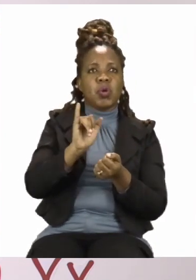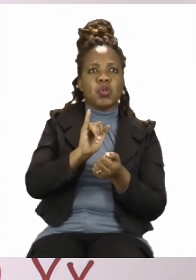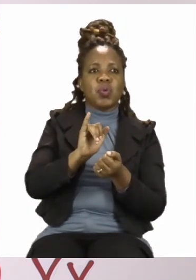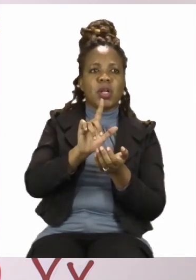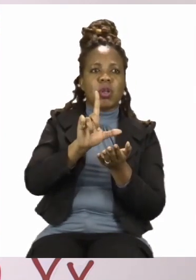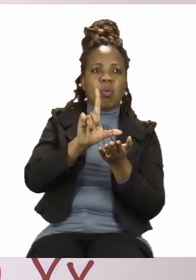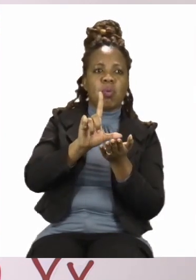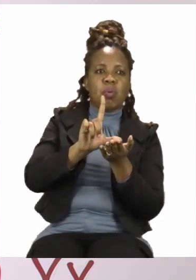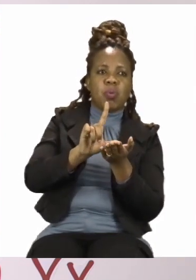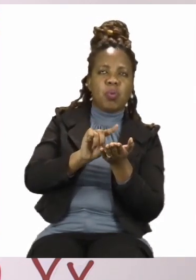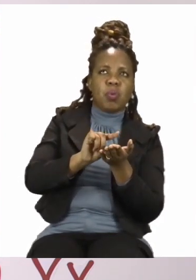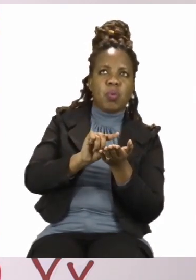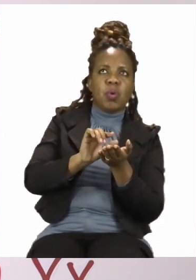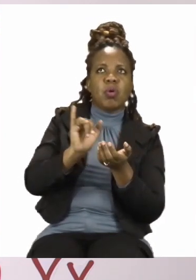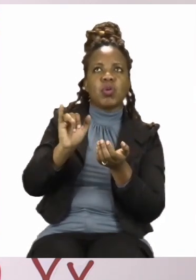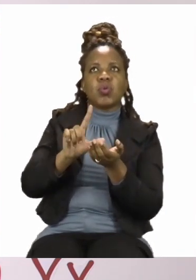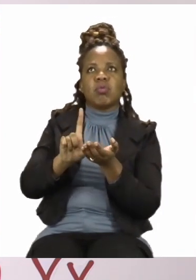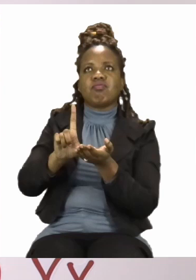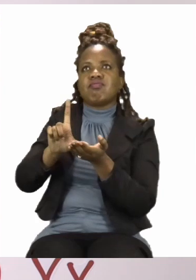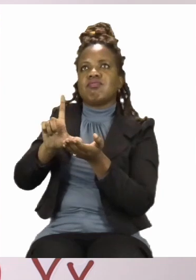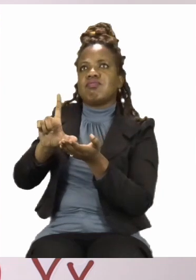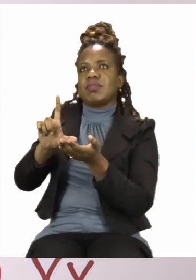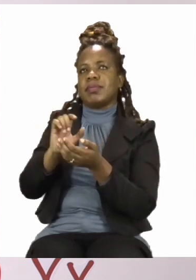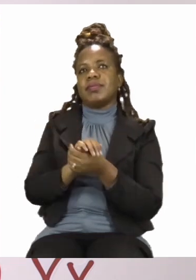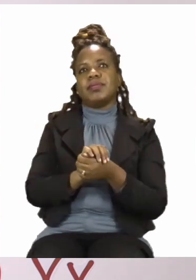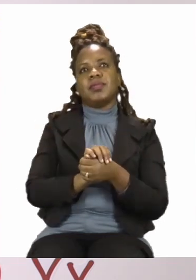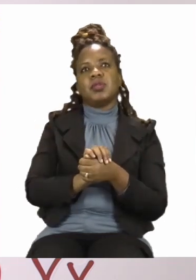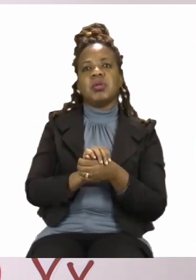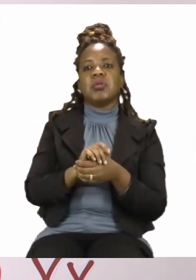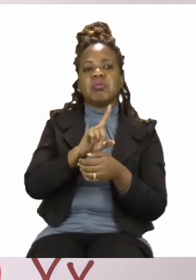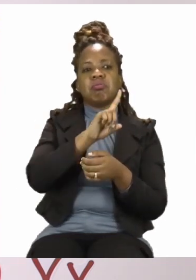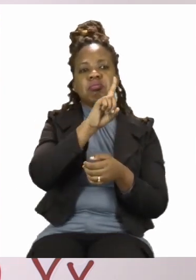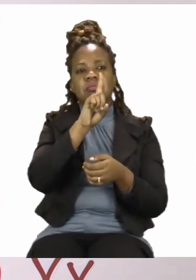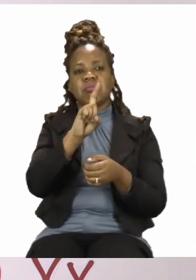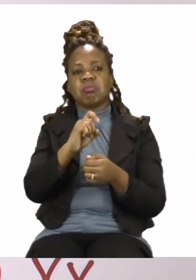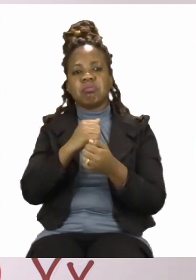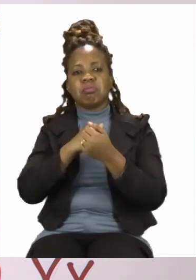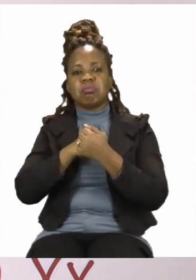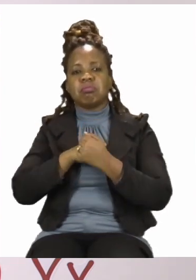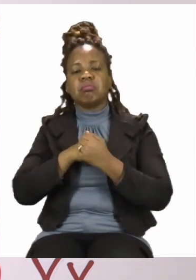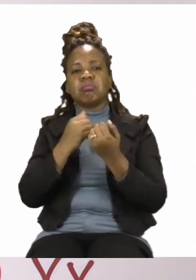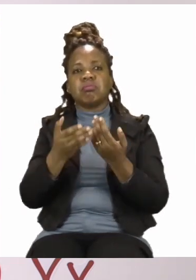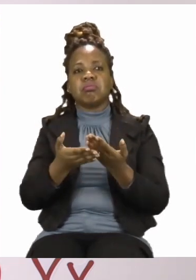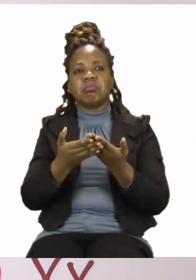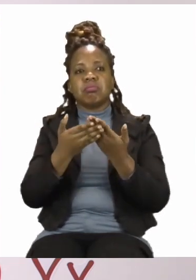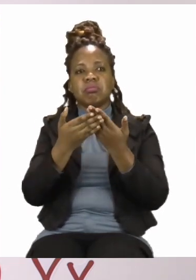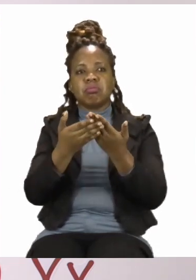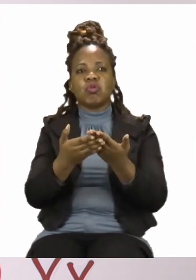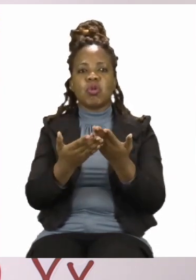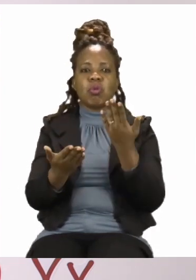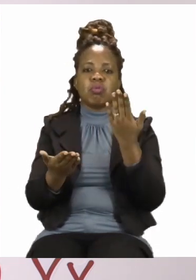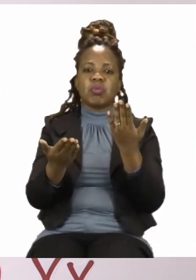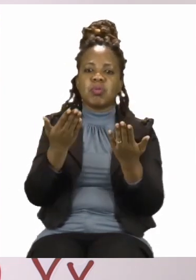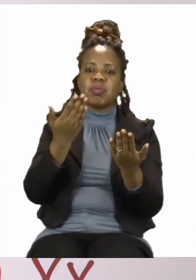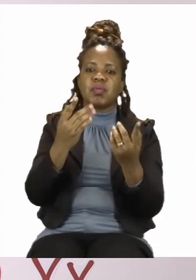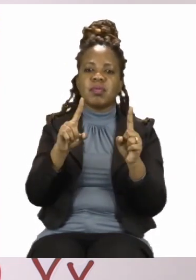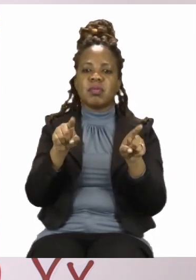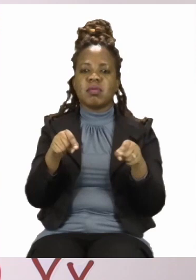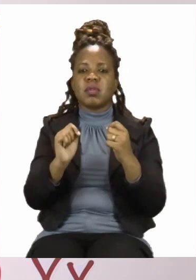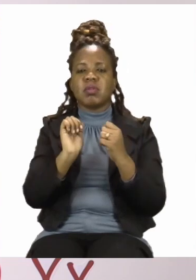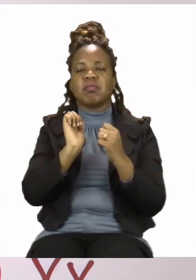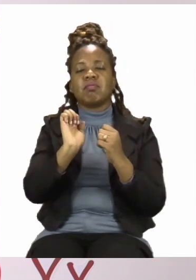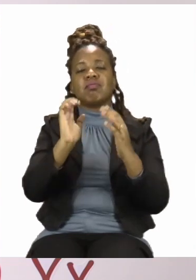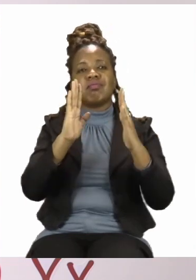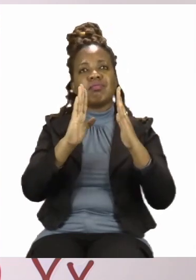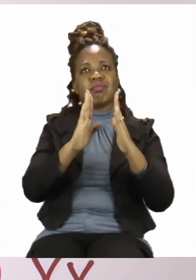you go and compare with the different things in the house. And you can put your answer by circling either